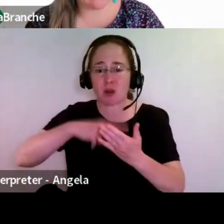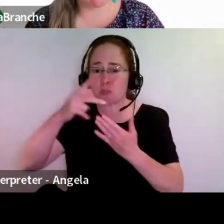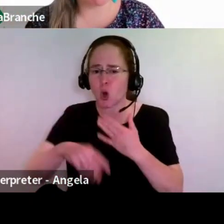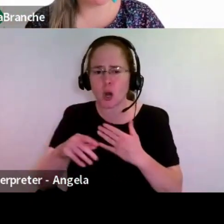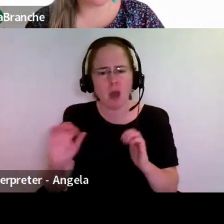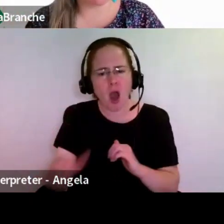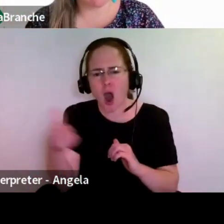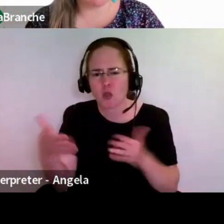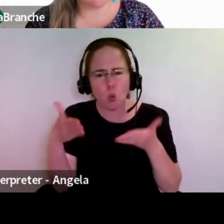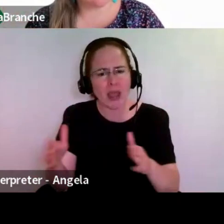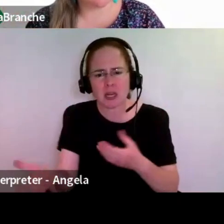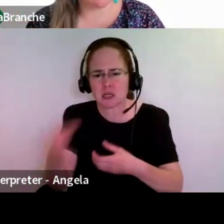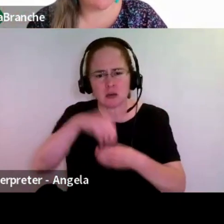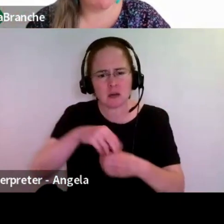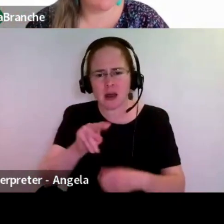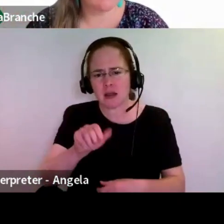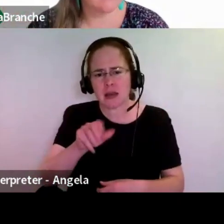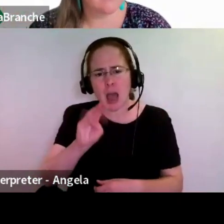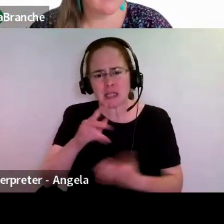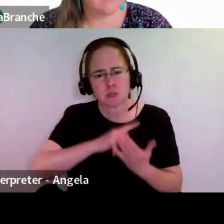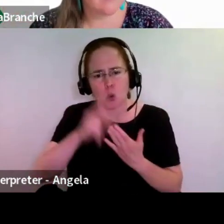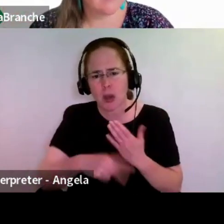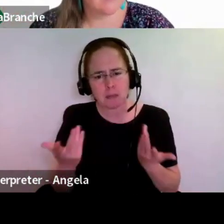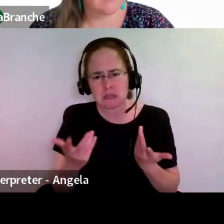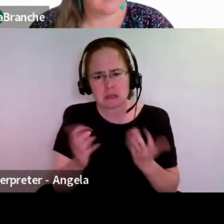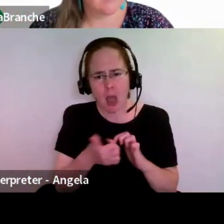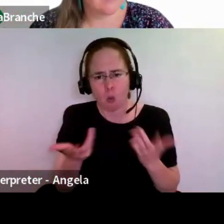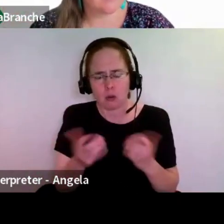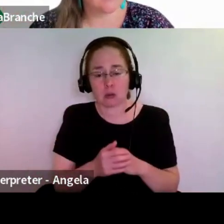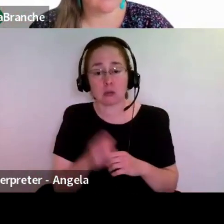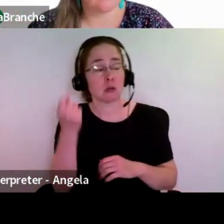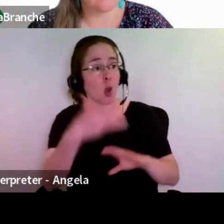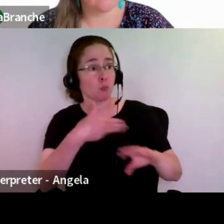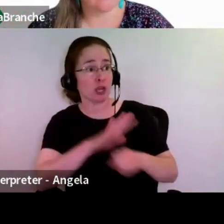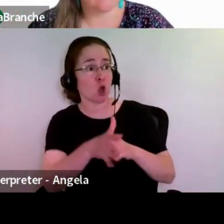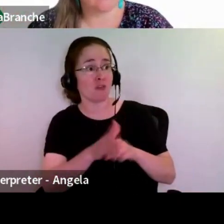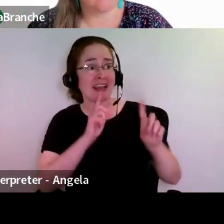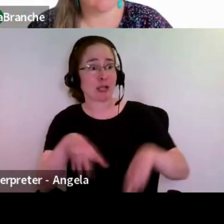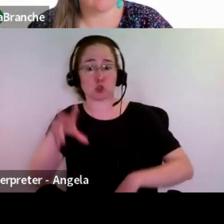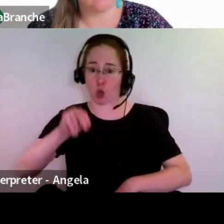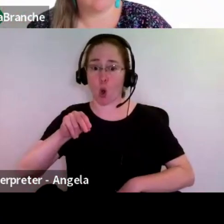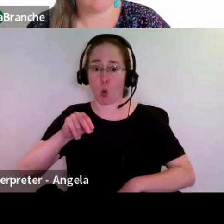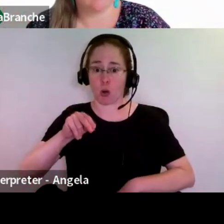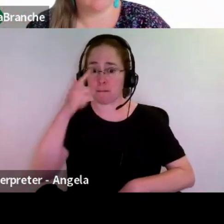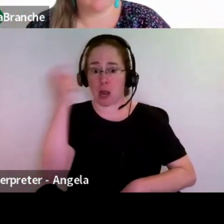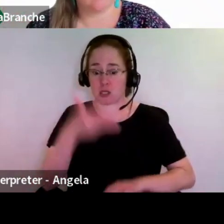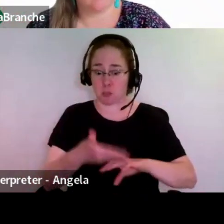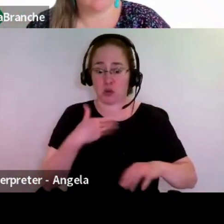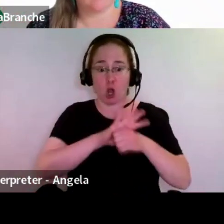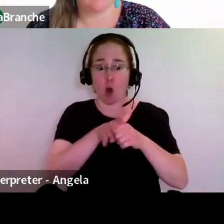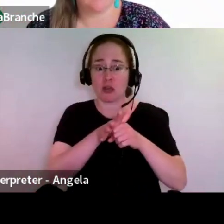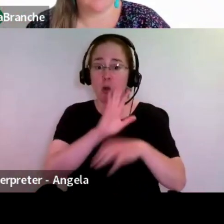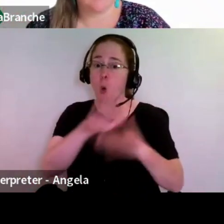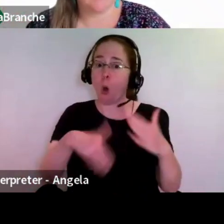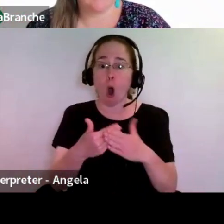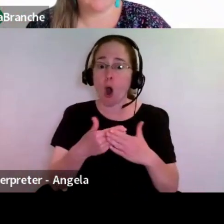other way for folks to get involved in NAMI's programs? So pre-COVID, the answer was no, because pre-COVID, all